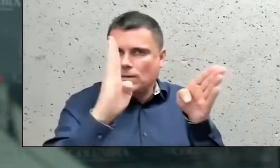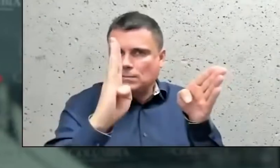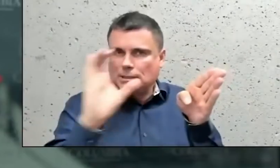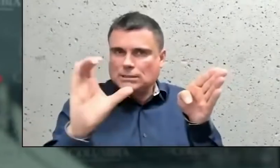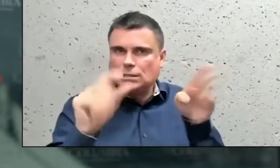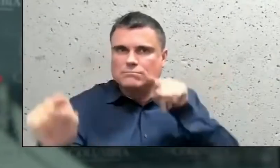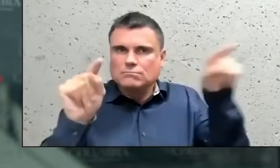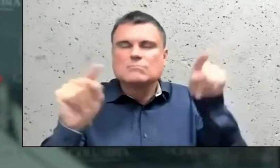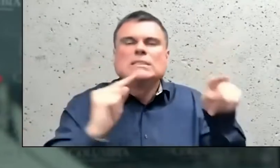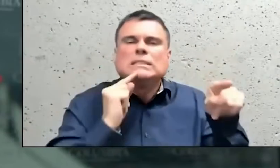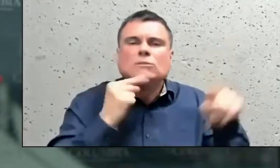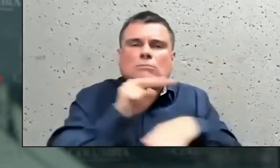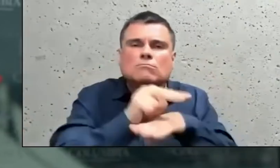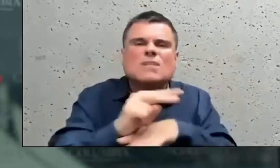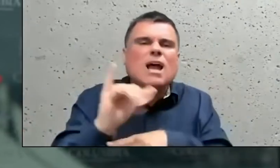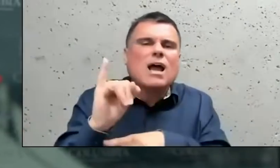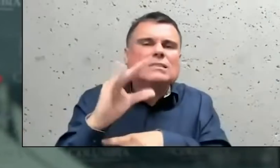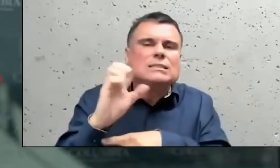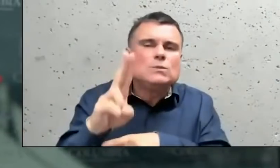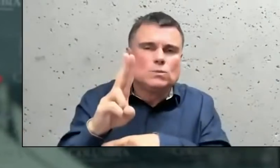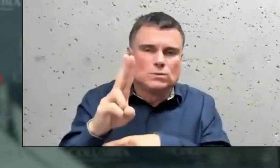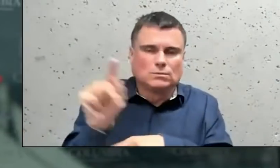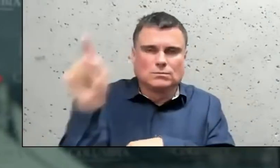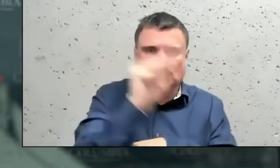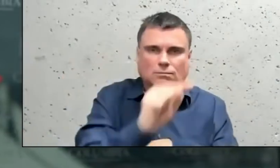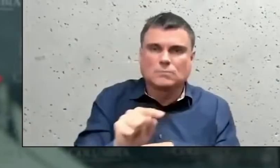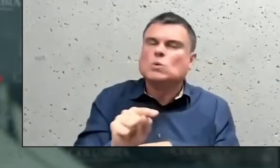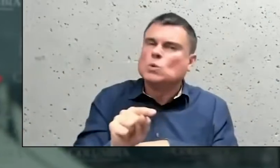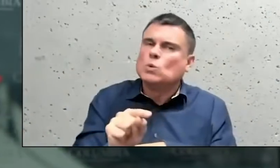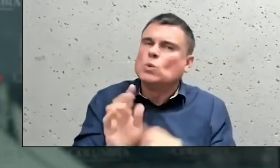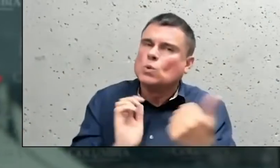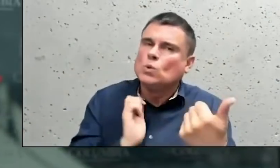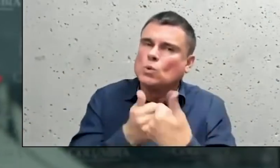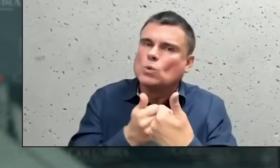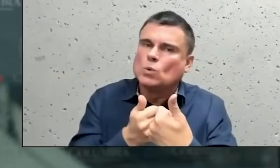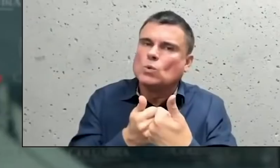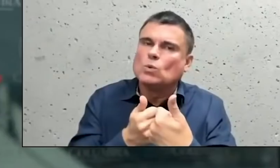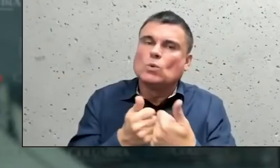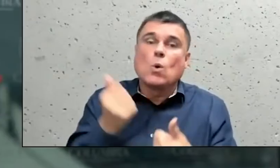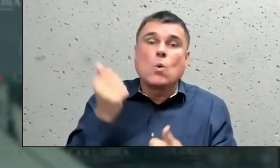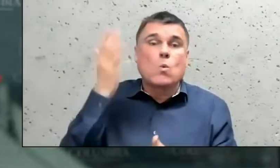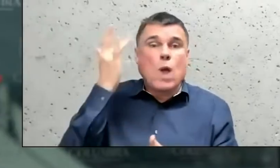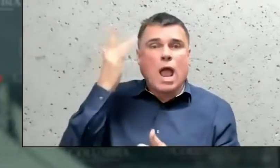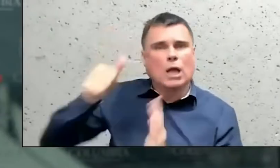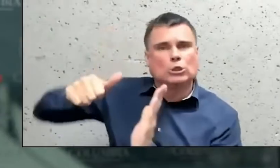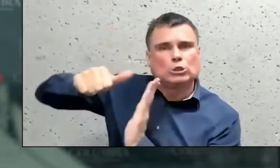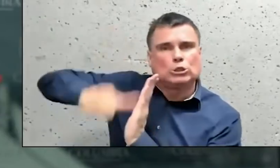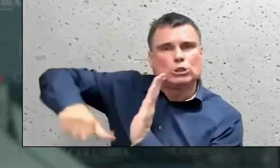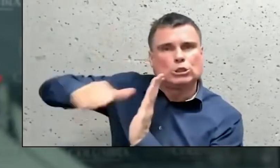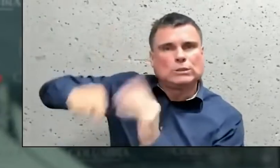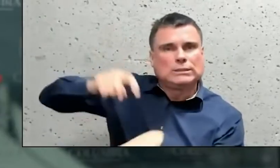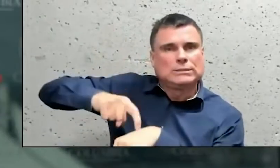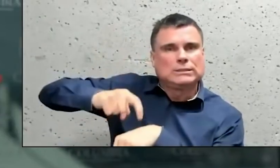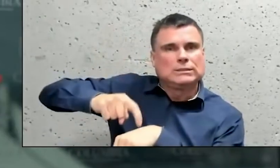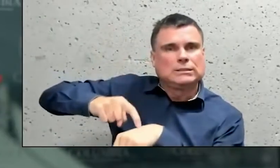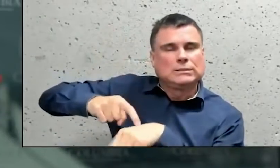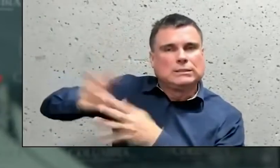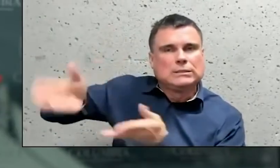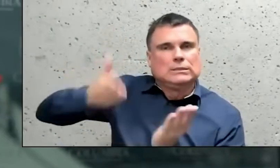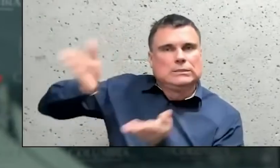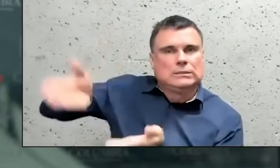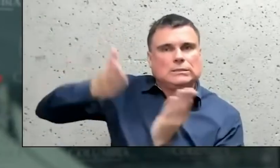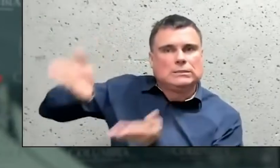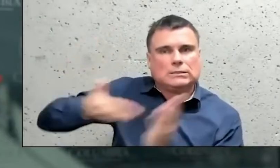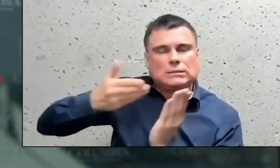challenging situation. It is why, and I'll be getting to the surgical numbers in a moment, why we continue to manage our healthcare system, to make sure